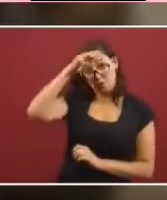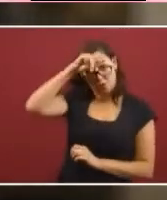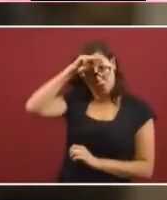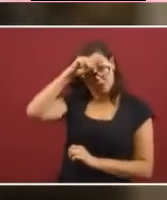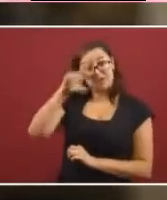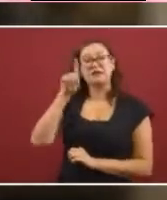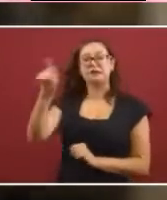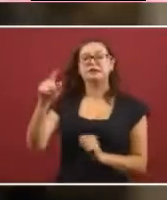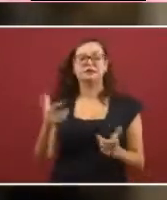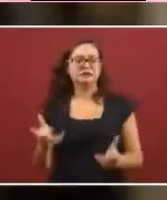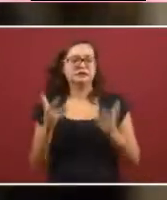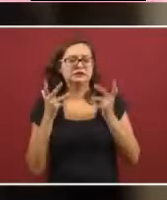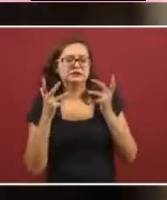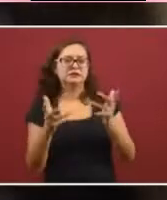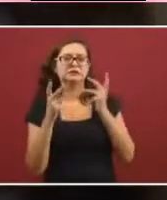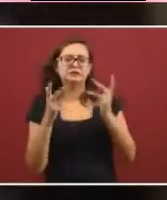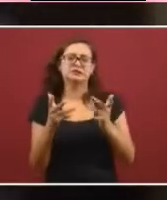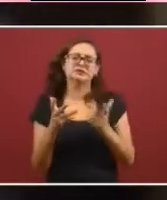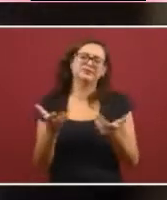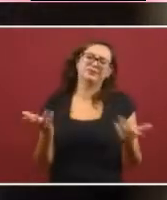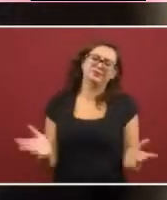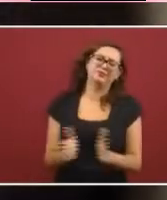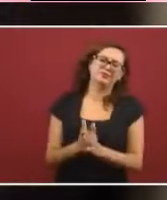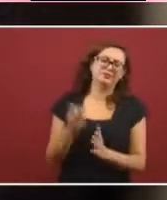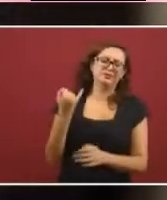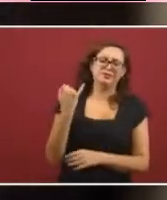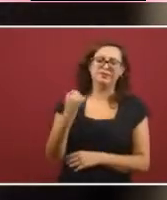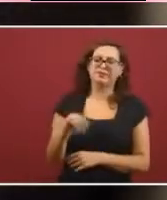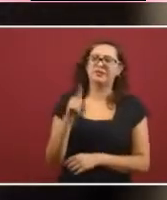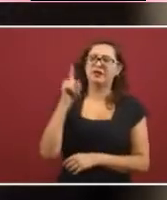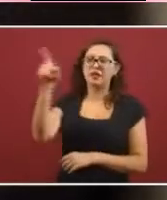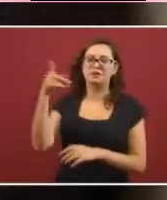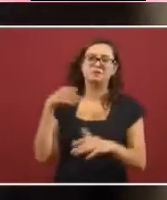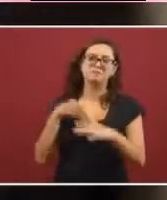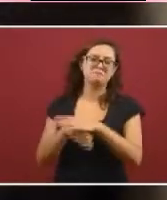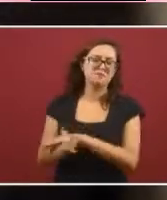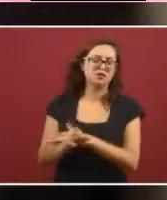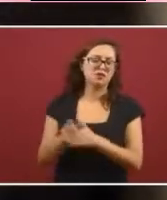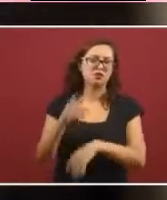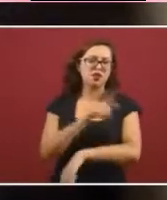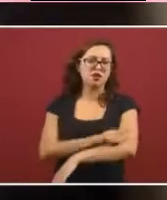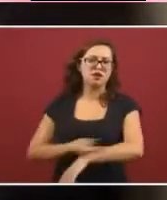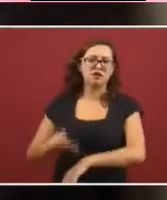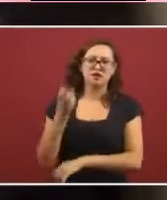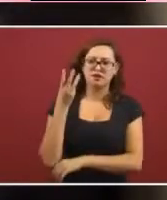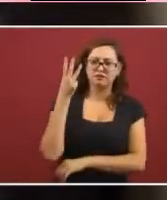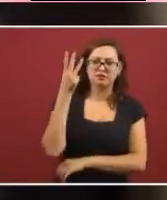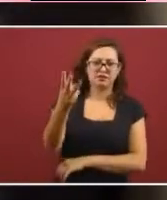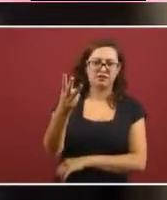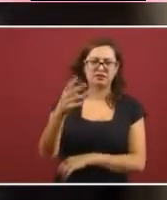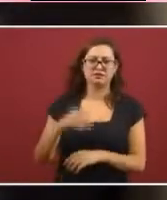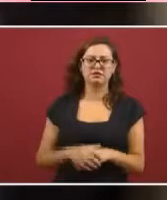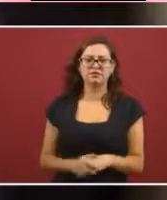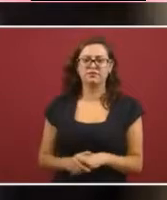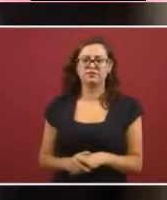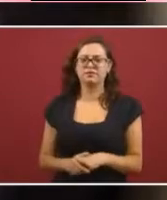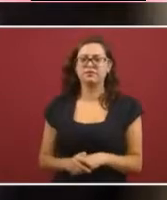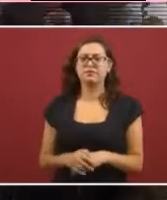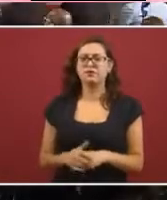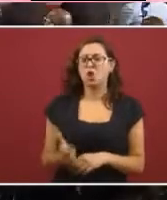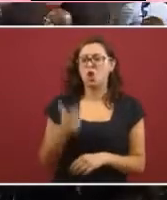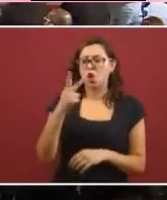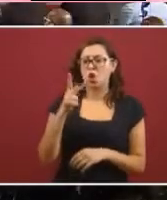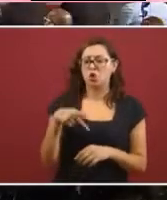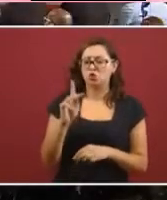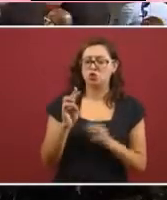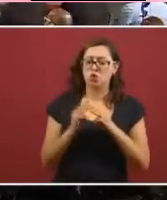obra que ya parece broma, la línea 3 del metro. Su construcción de apenas 8 kilómetros lleva